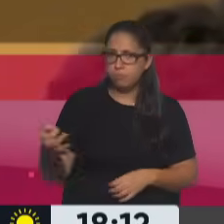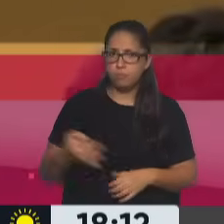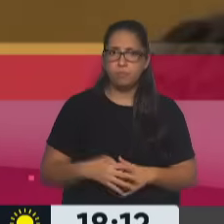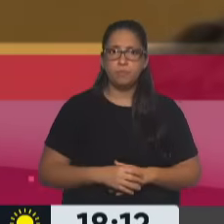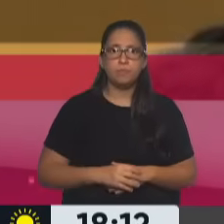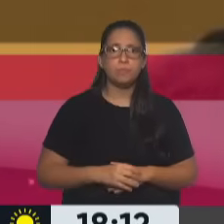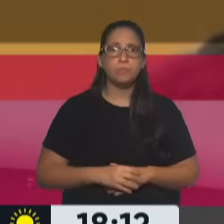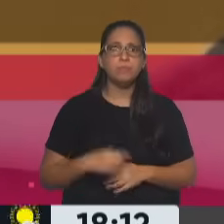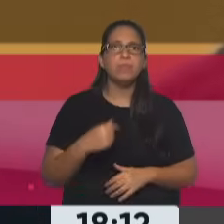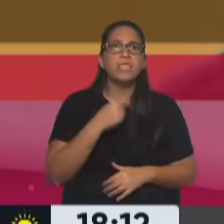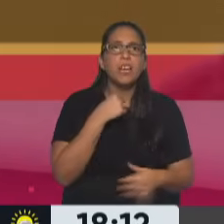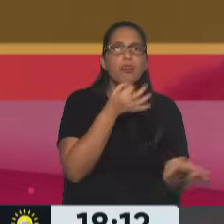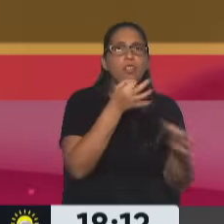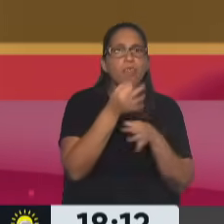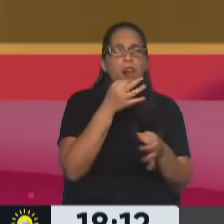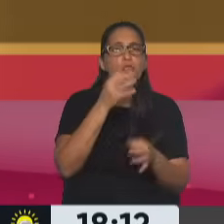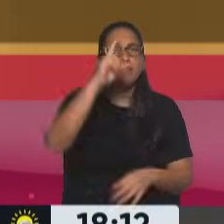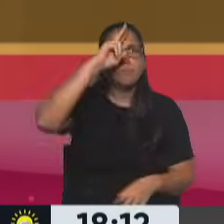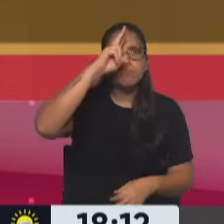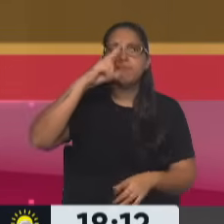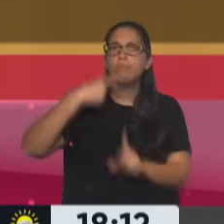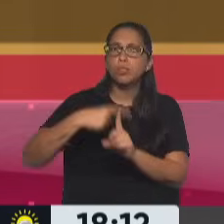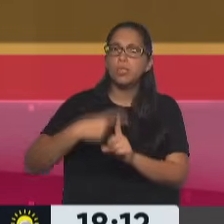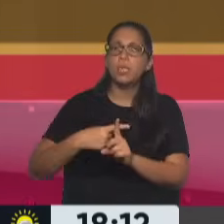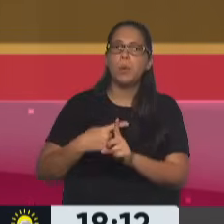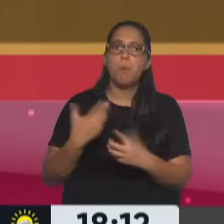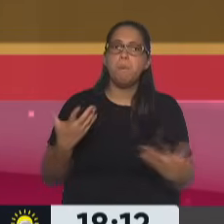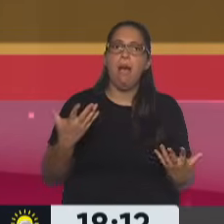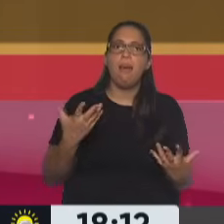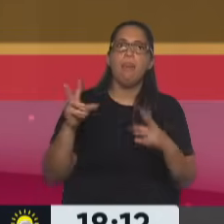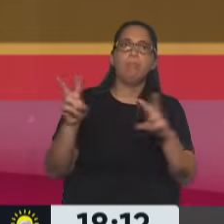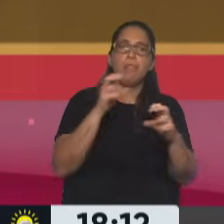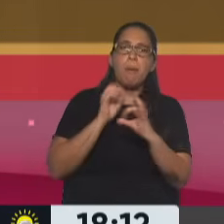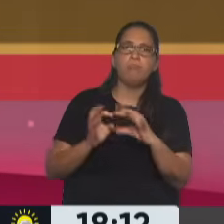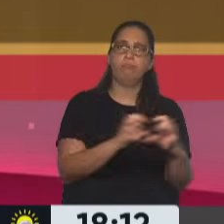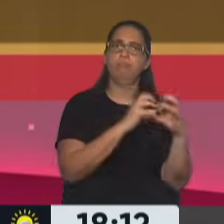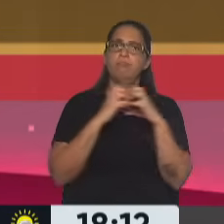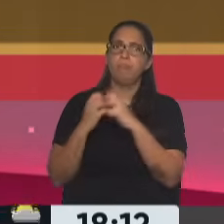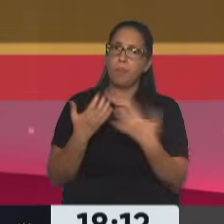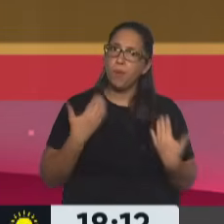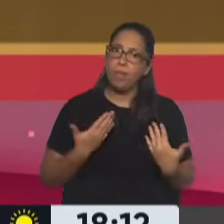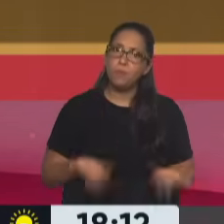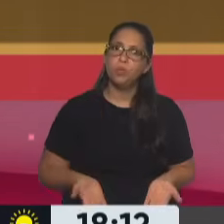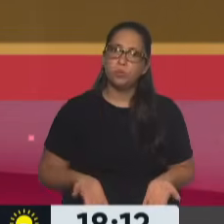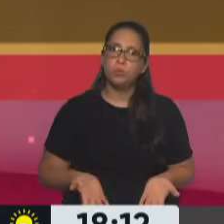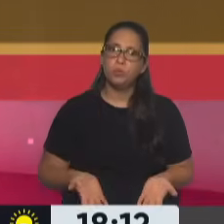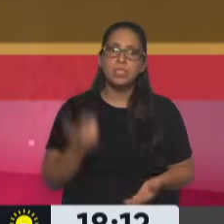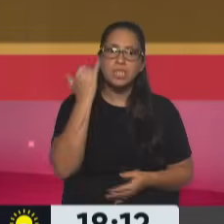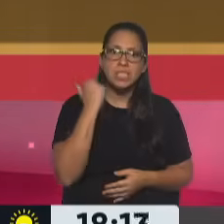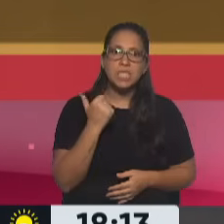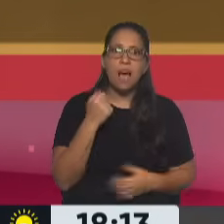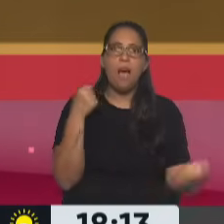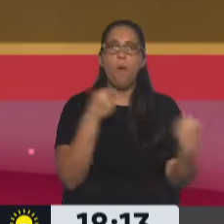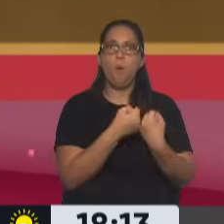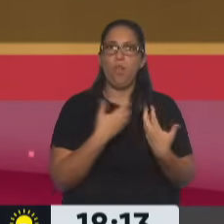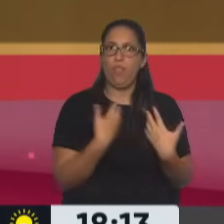want a respectful and good dialogue where we can discuss that kind of things. We already have a defense agreement with the